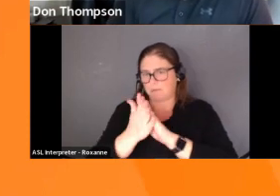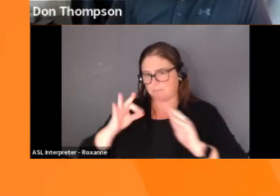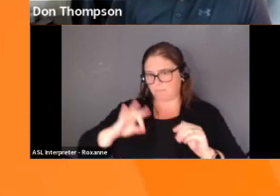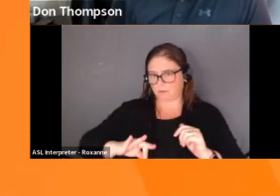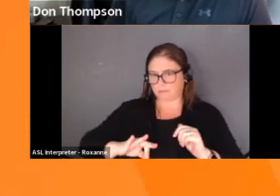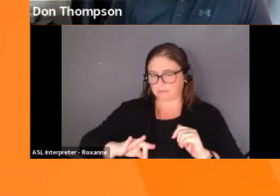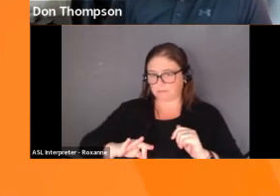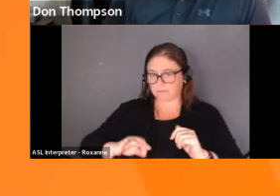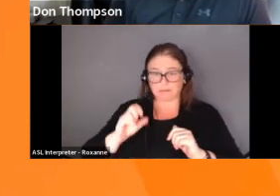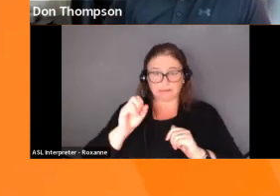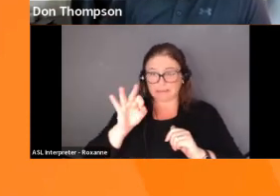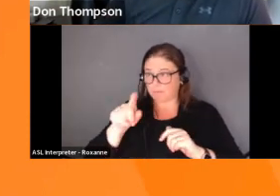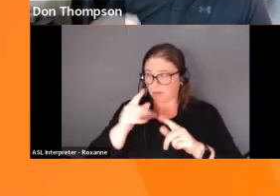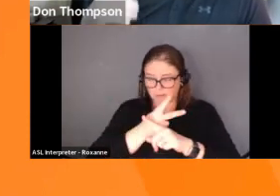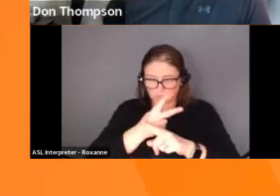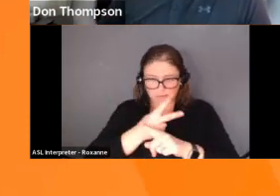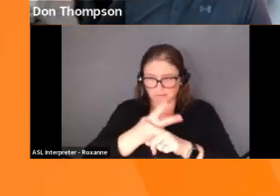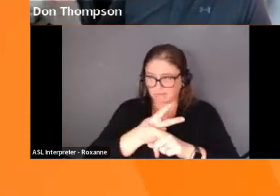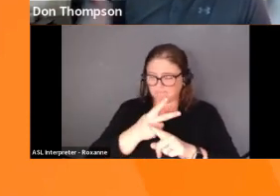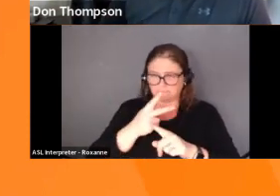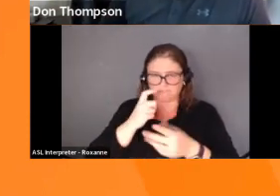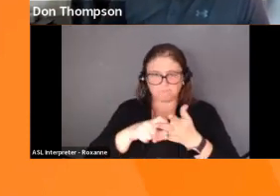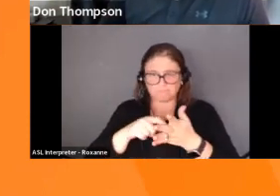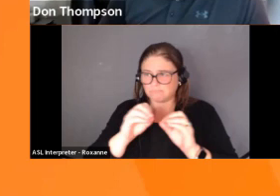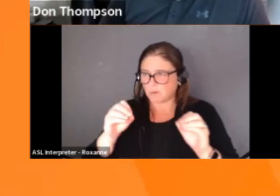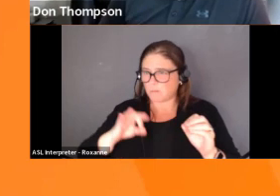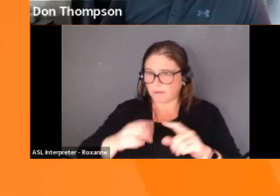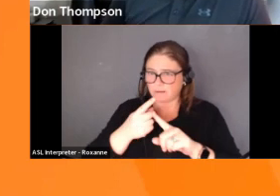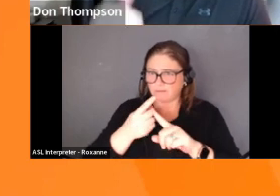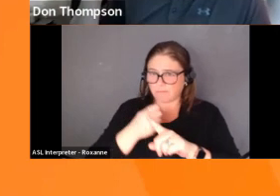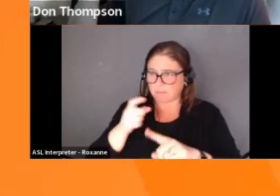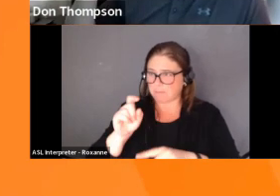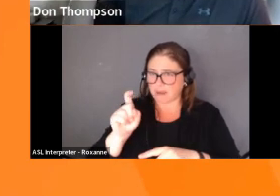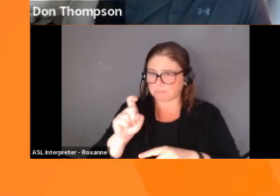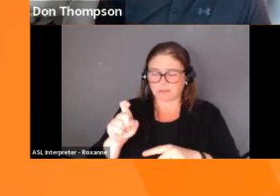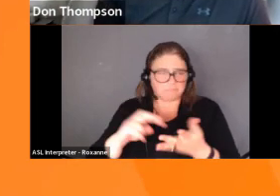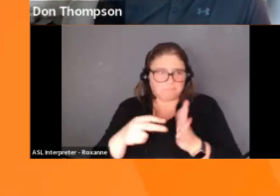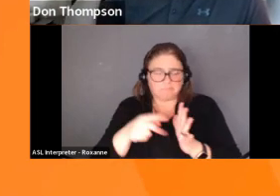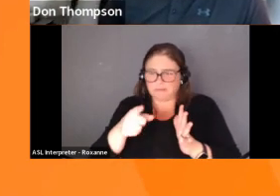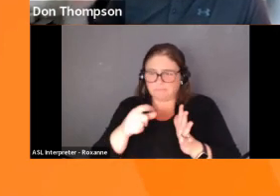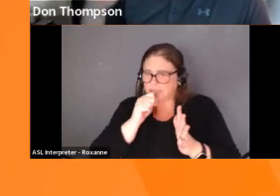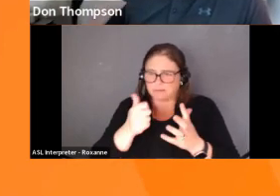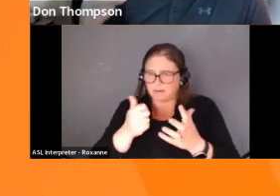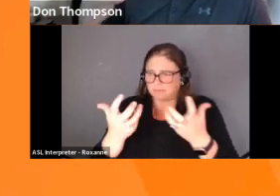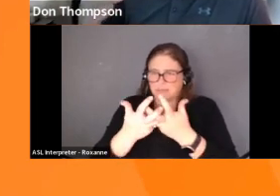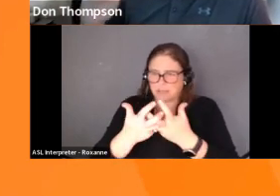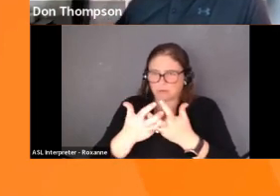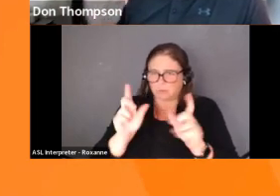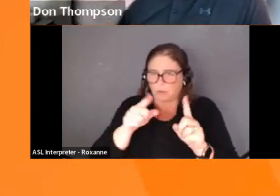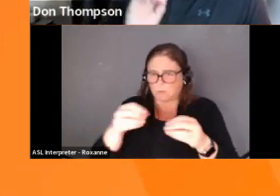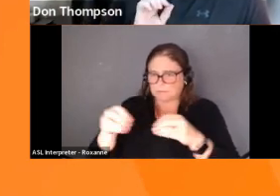be the channel for you, okay? I have some clients where we said, if we break